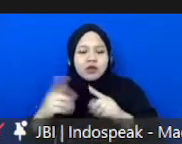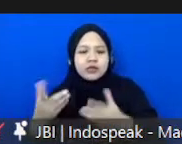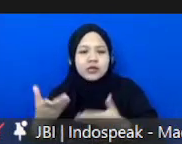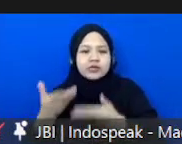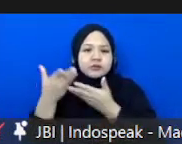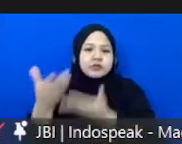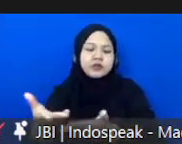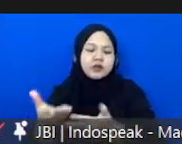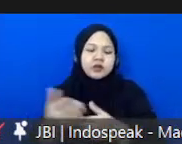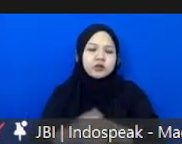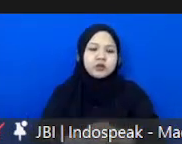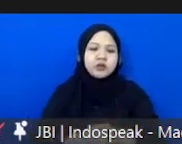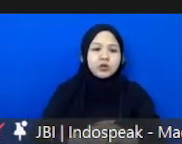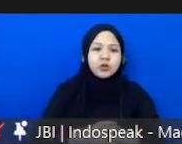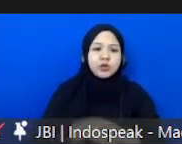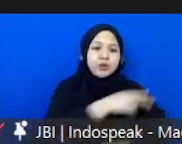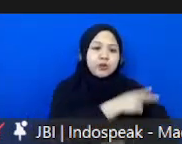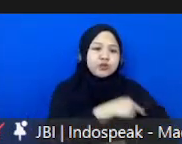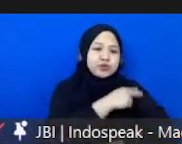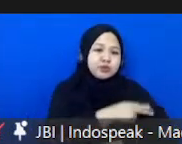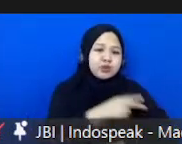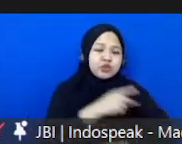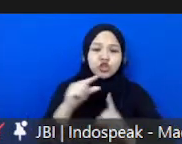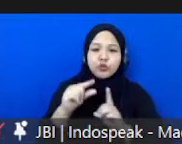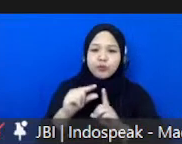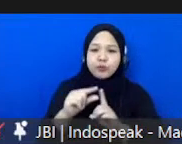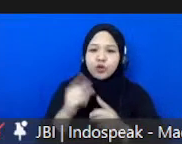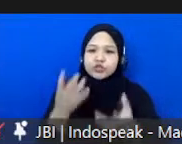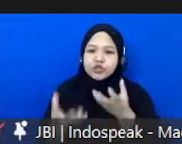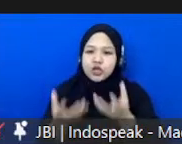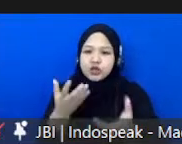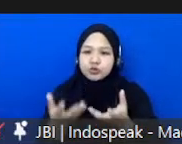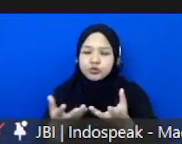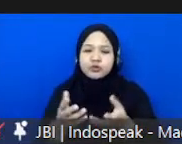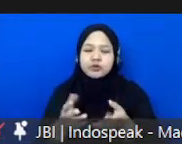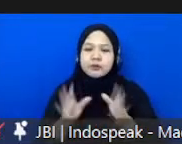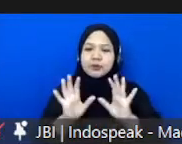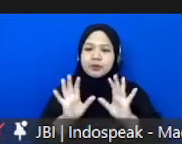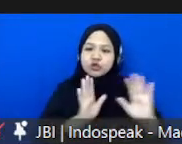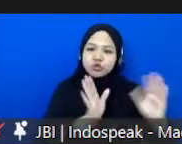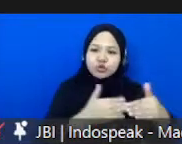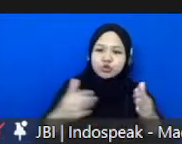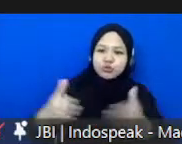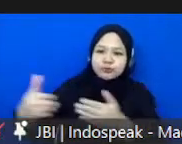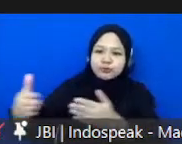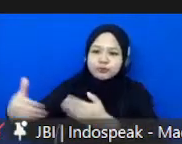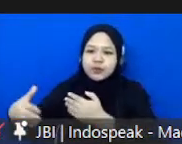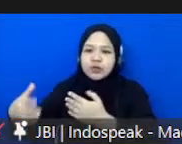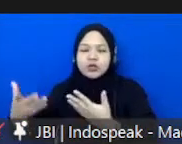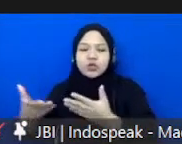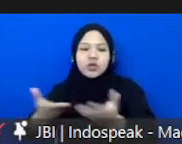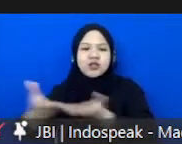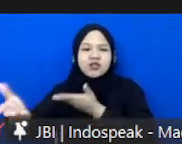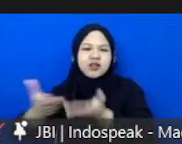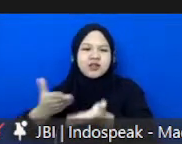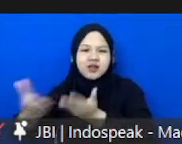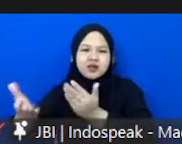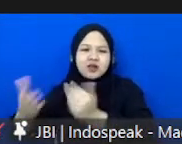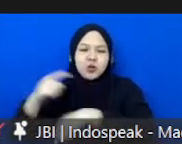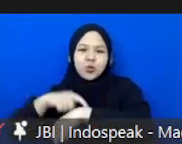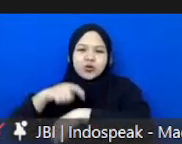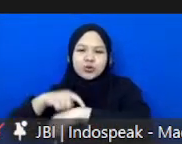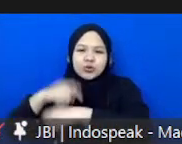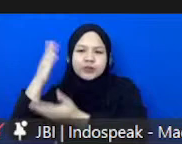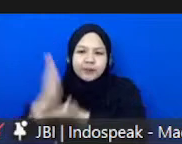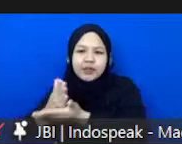puskesmas have been closed down, or at least have a limited service hour. And now we wanted to